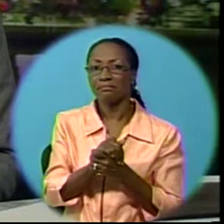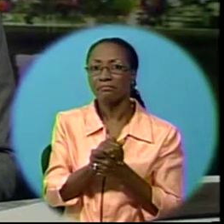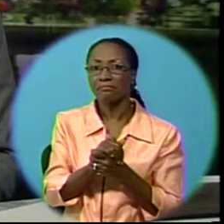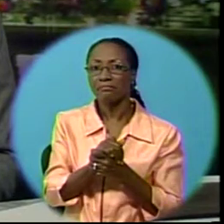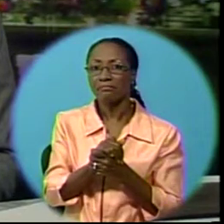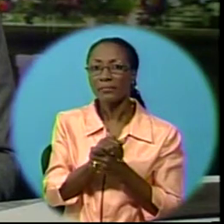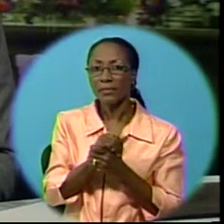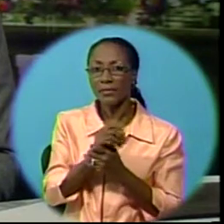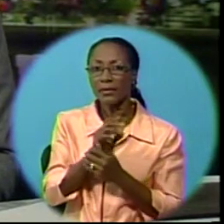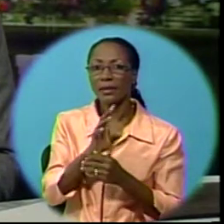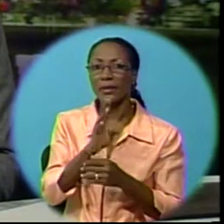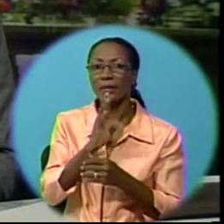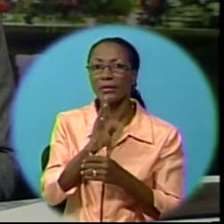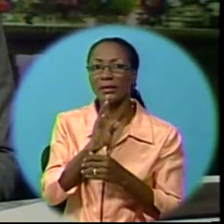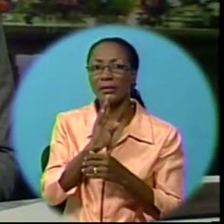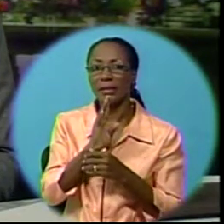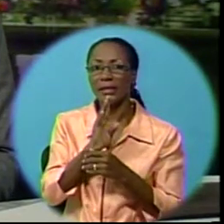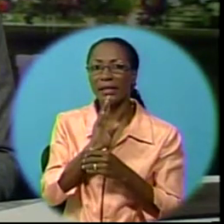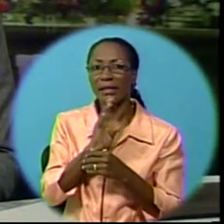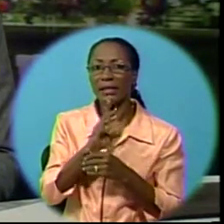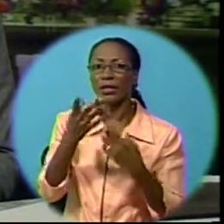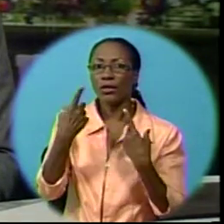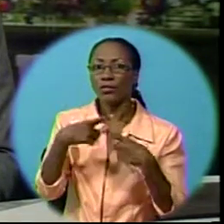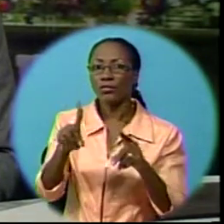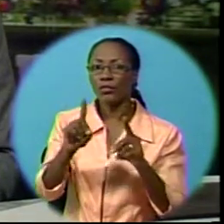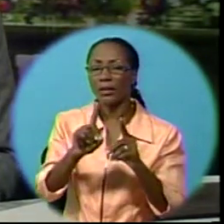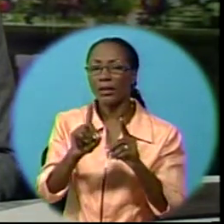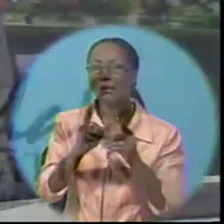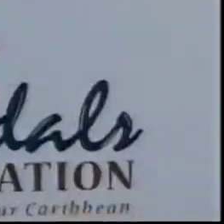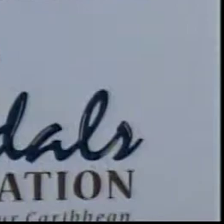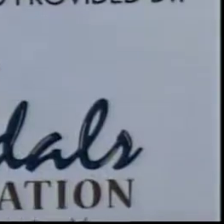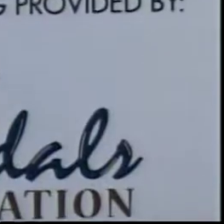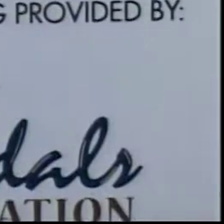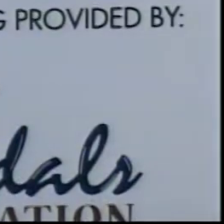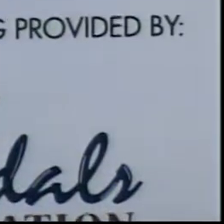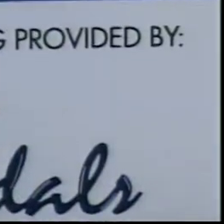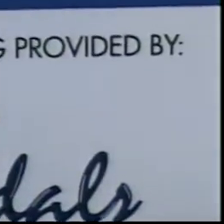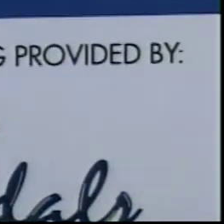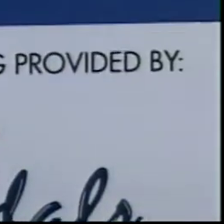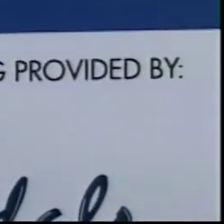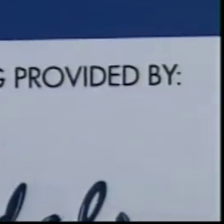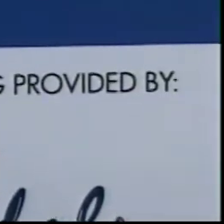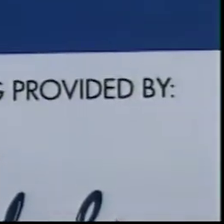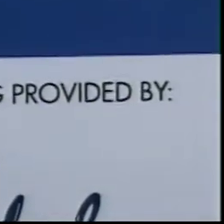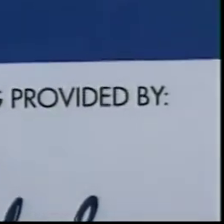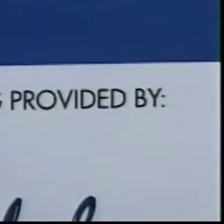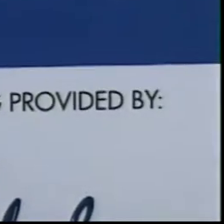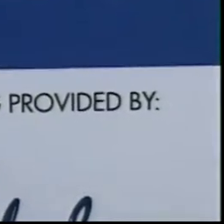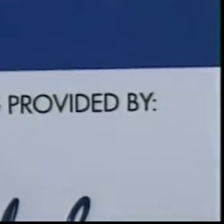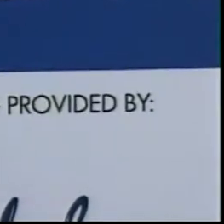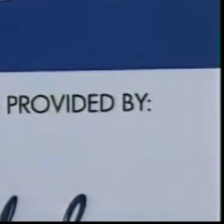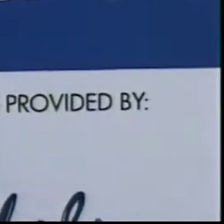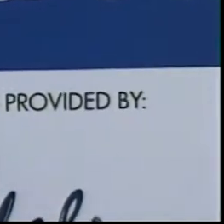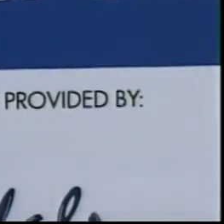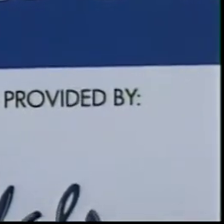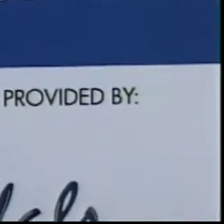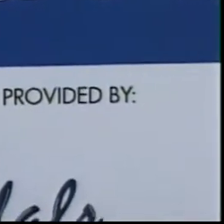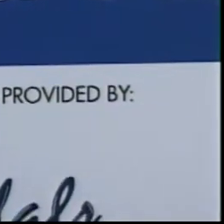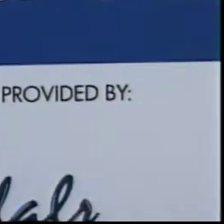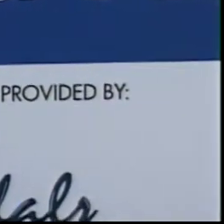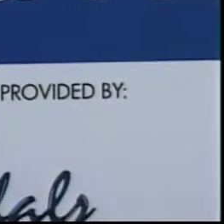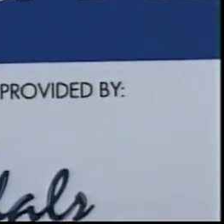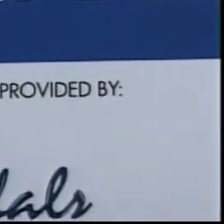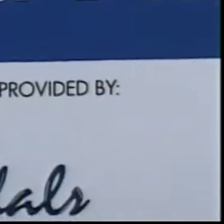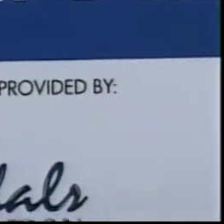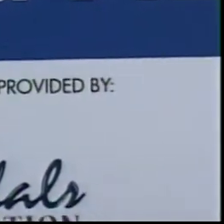to acknowledge the investment of Sandals Barbados in the erection of new fencing around the Dover playing field. He revealed his desire